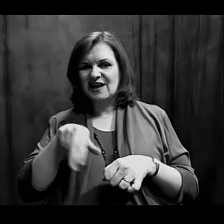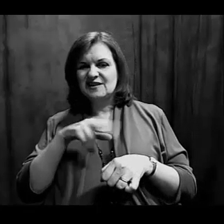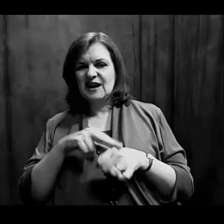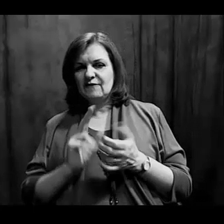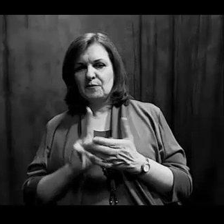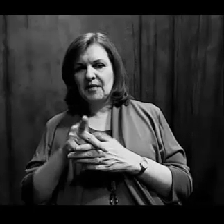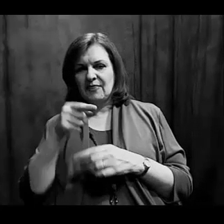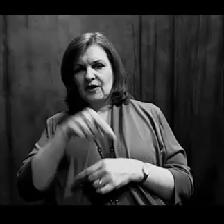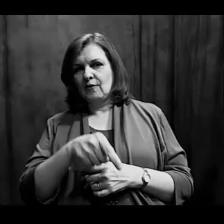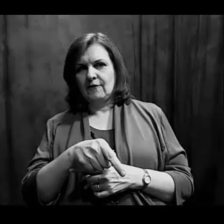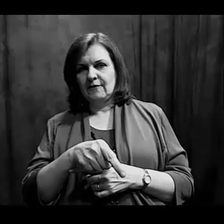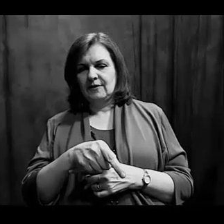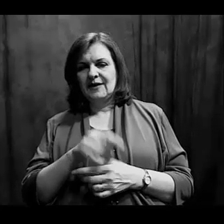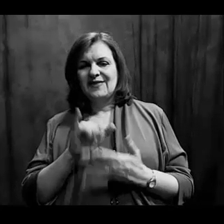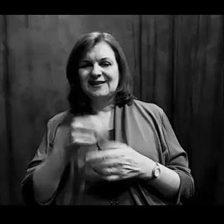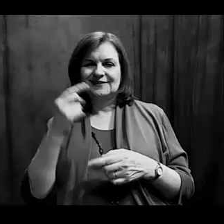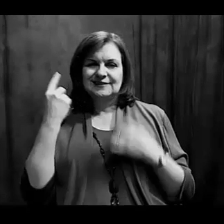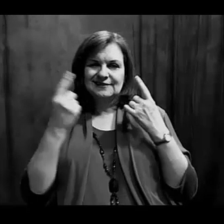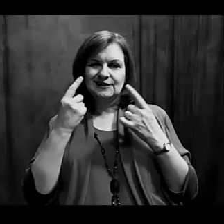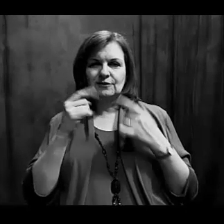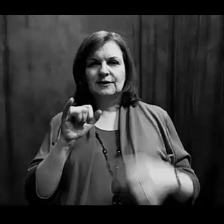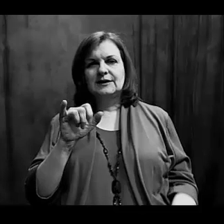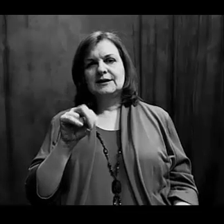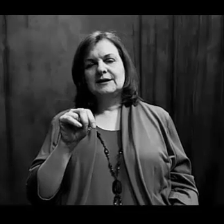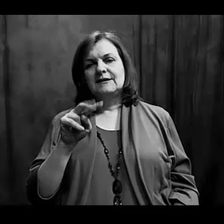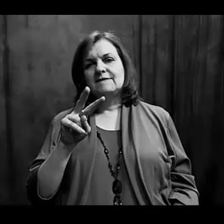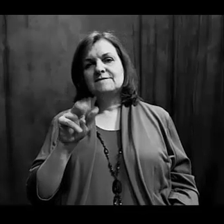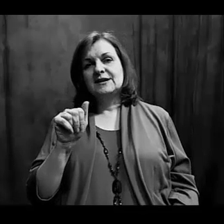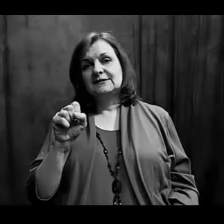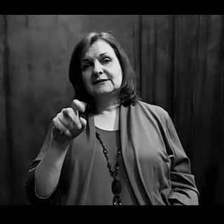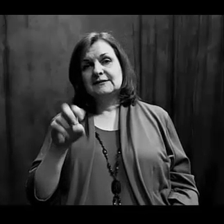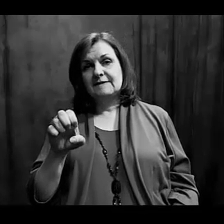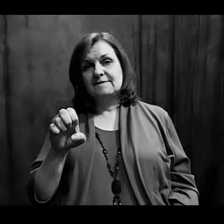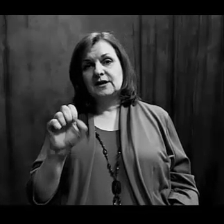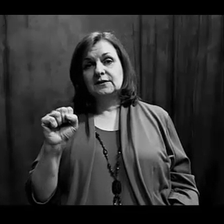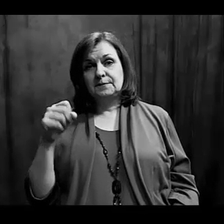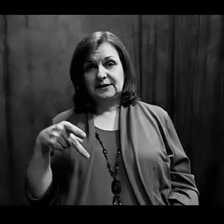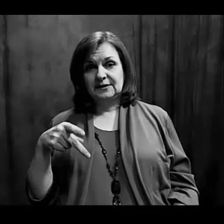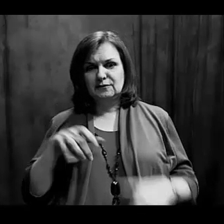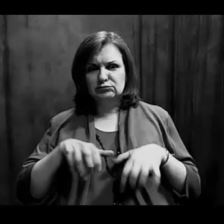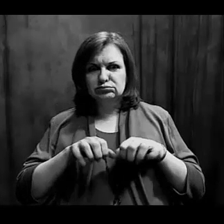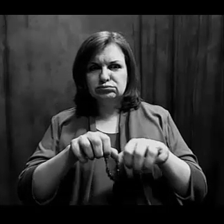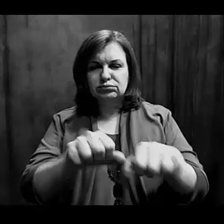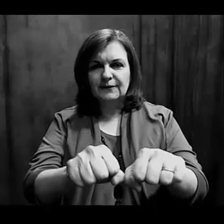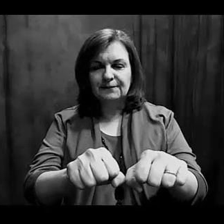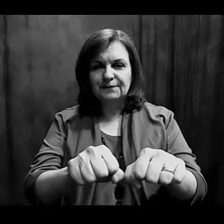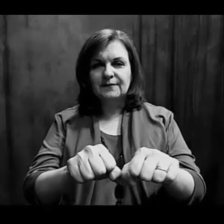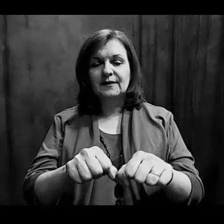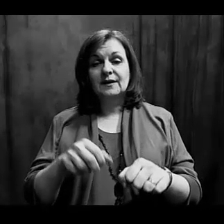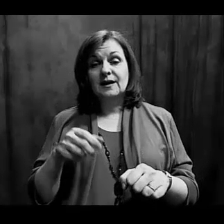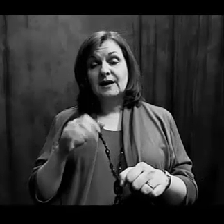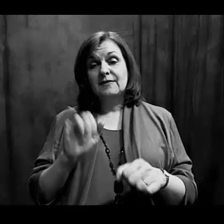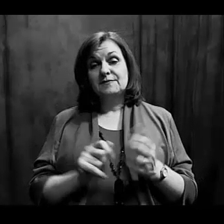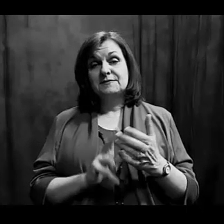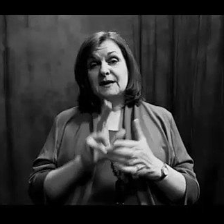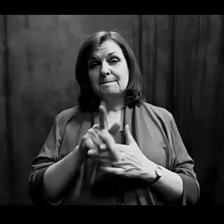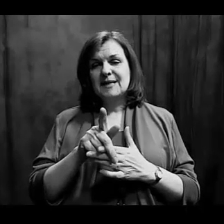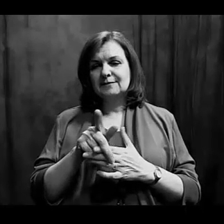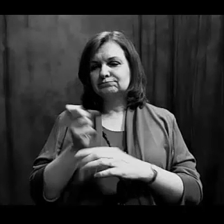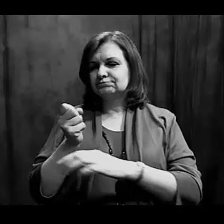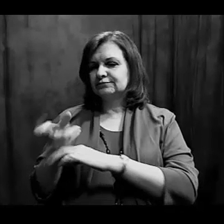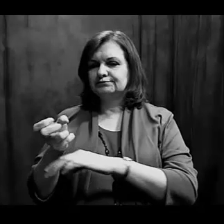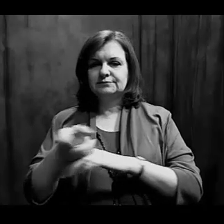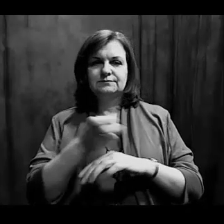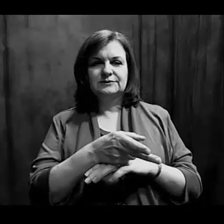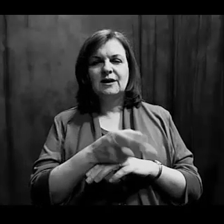South, and it is non-native to those areas. So it is what we consider an invasive species. And it's